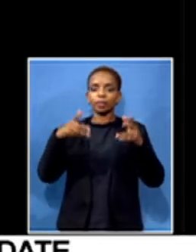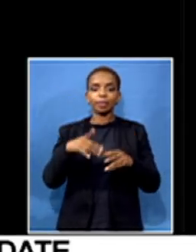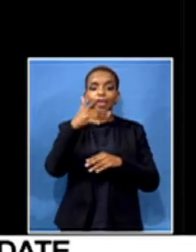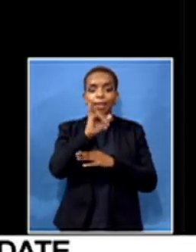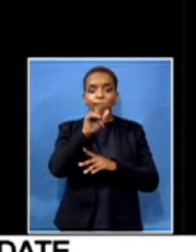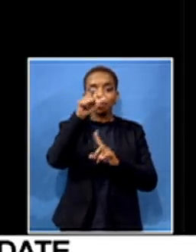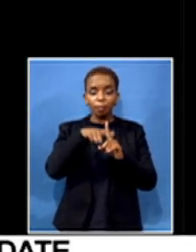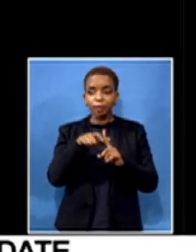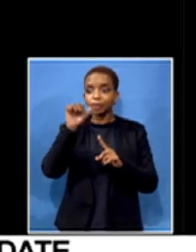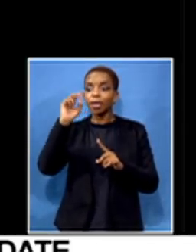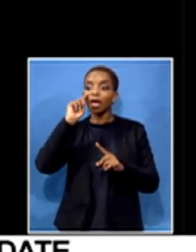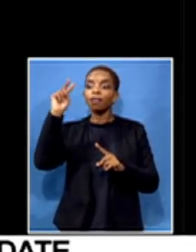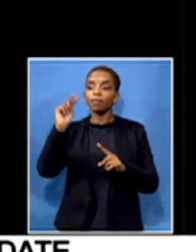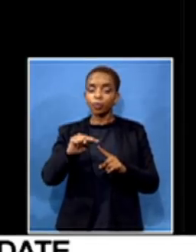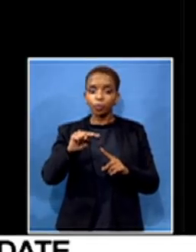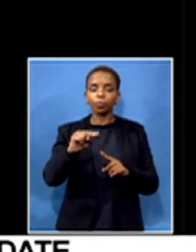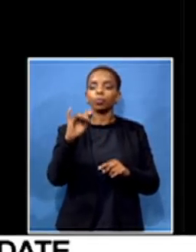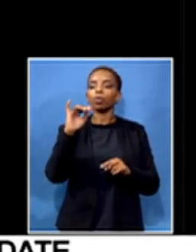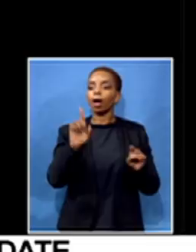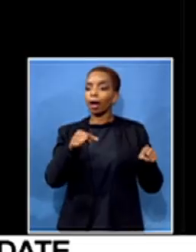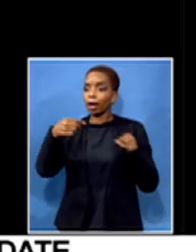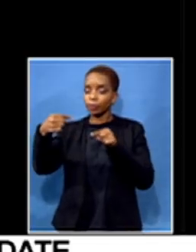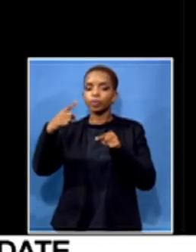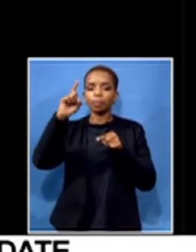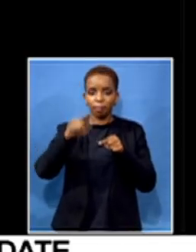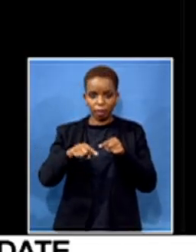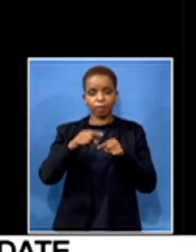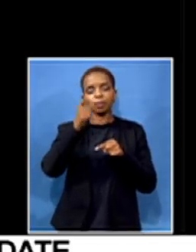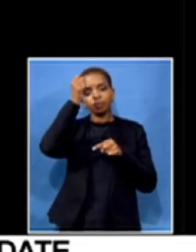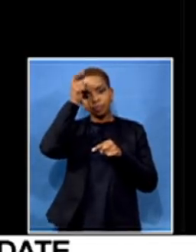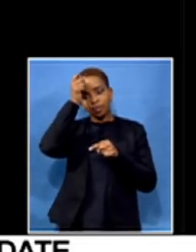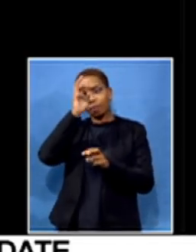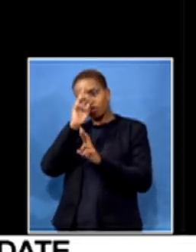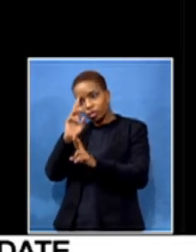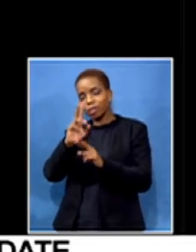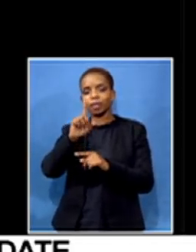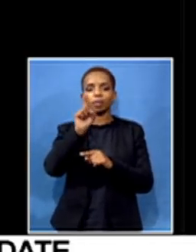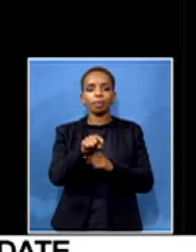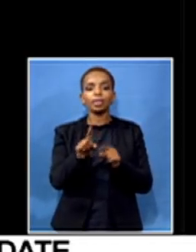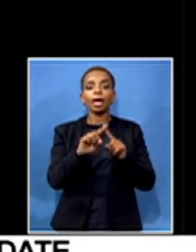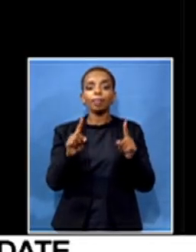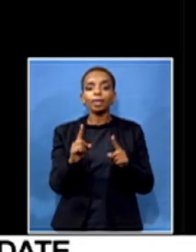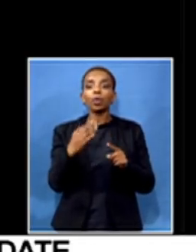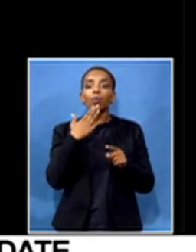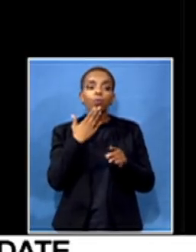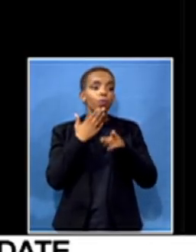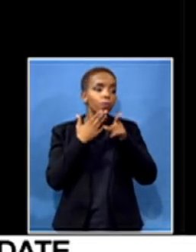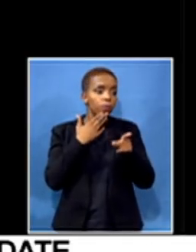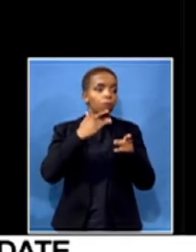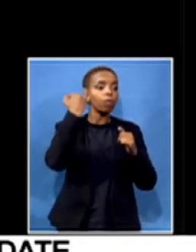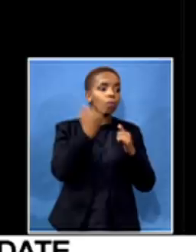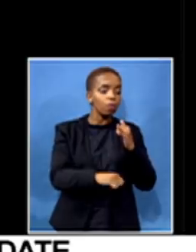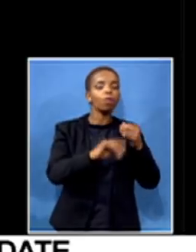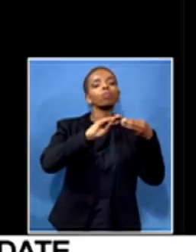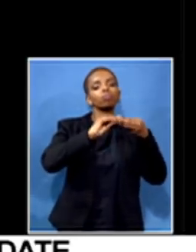views, they should be understood and respected as such. But when those views are incorrect and factually incorrect, they must be corrected. And that